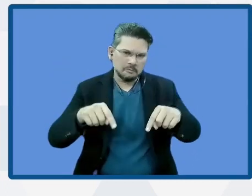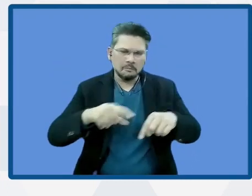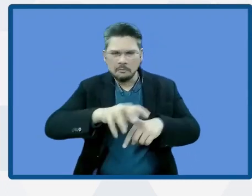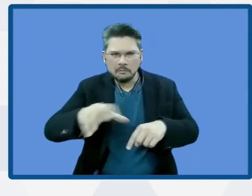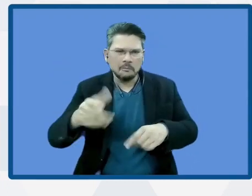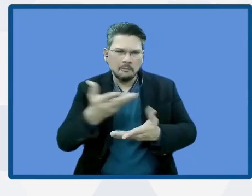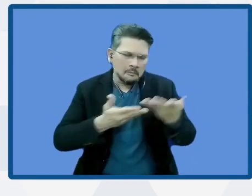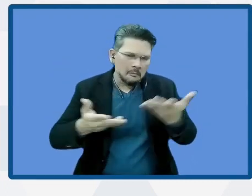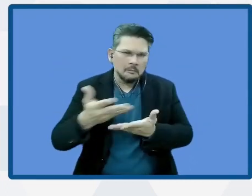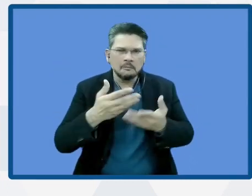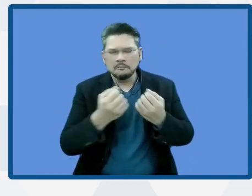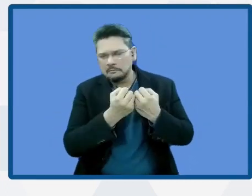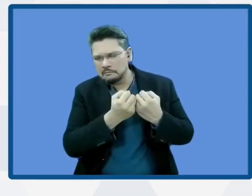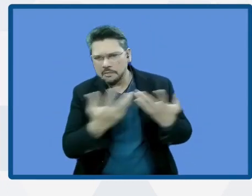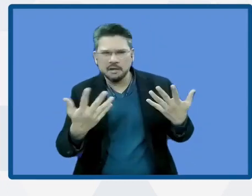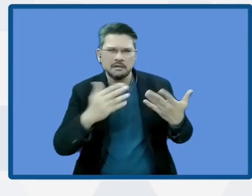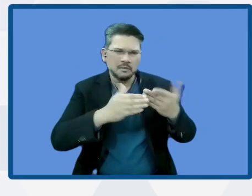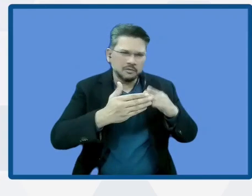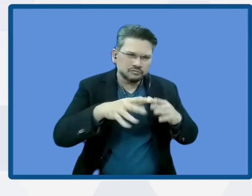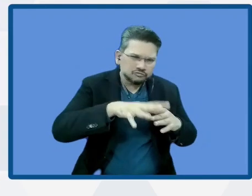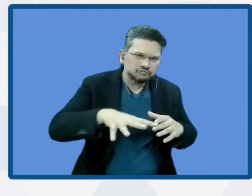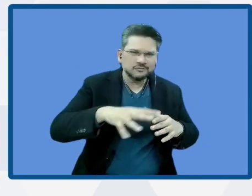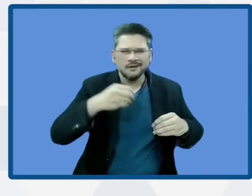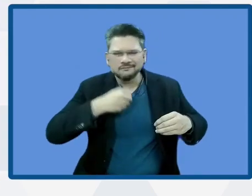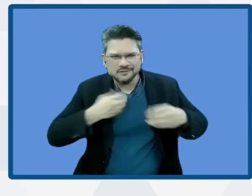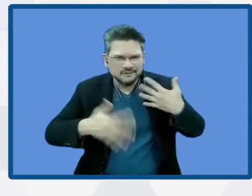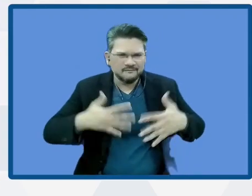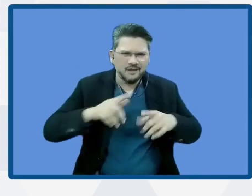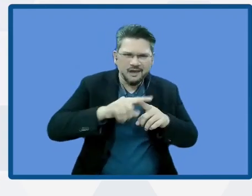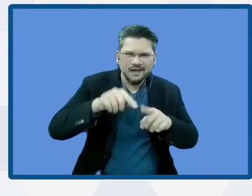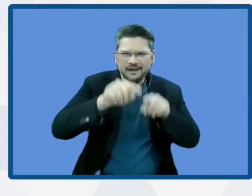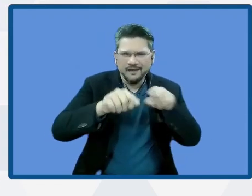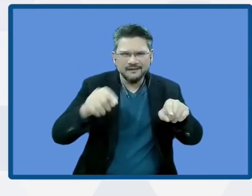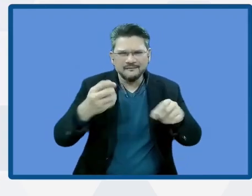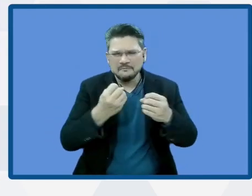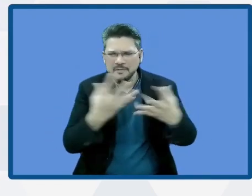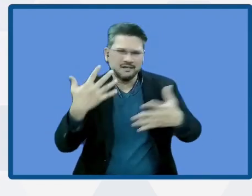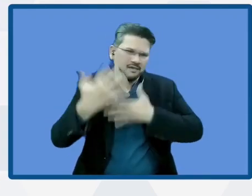climate changes have been requesting for many years. However,